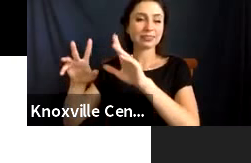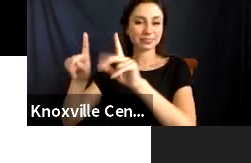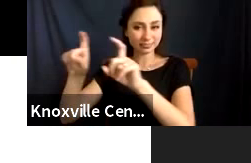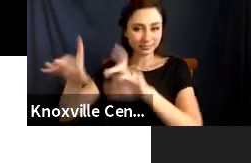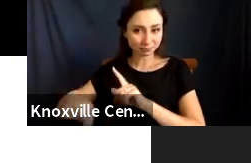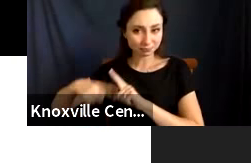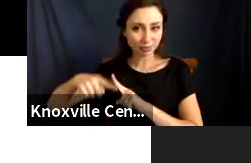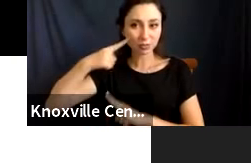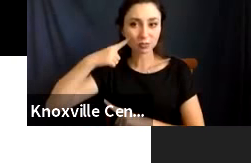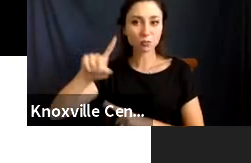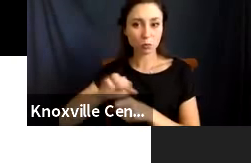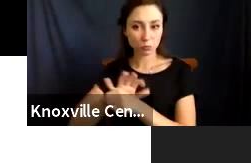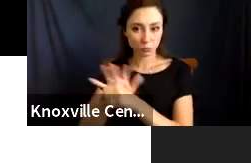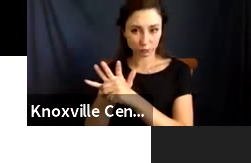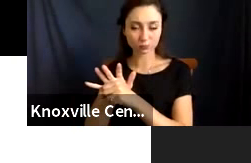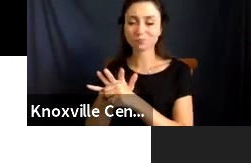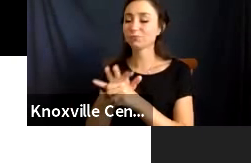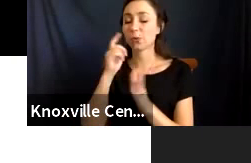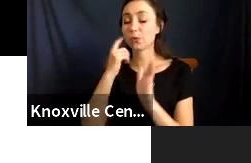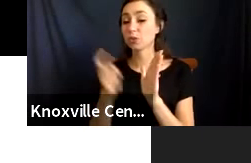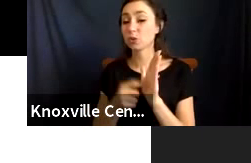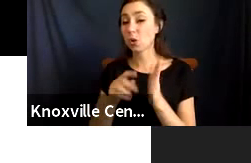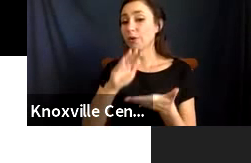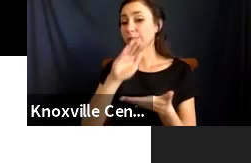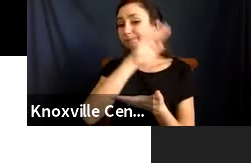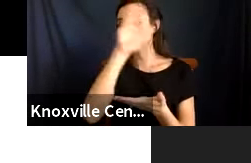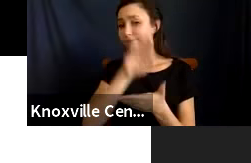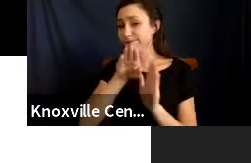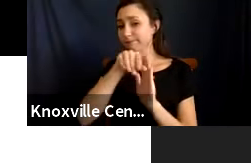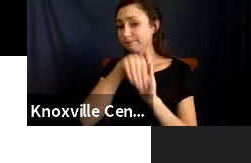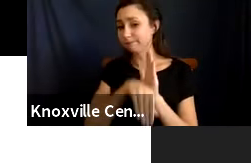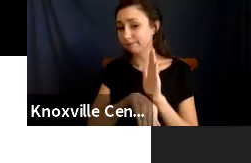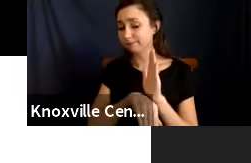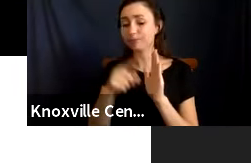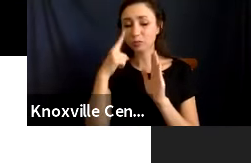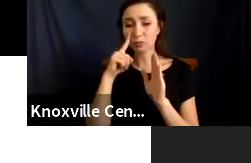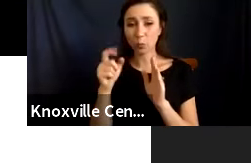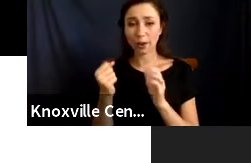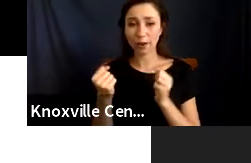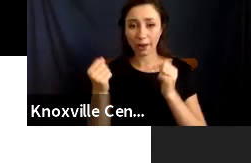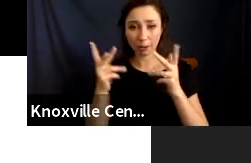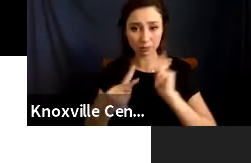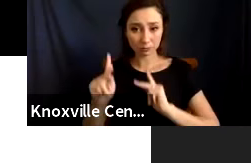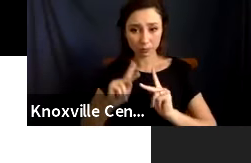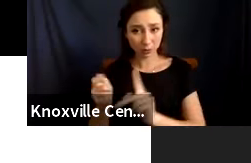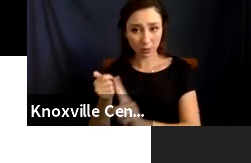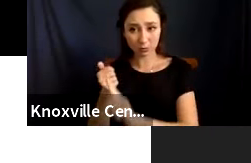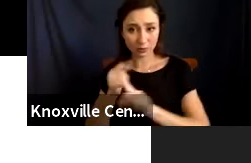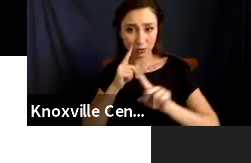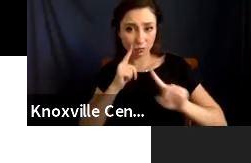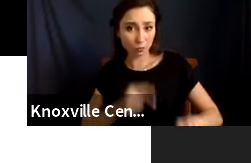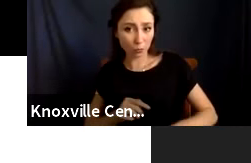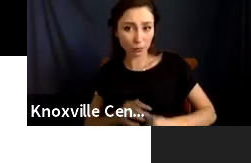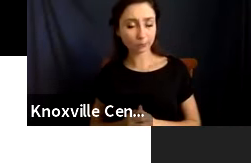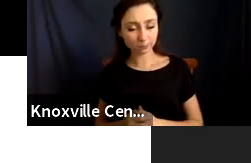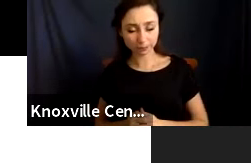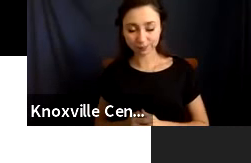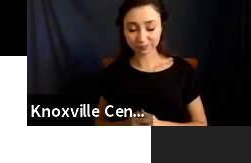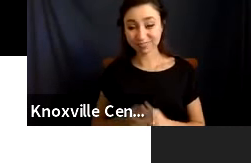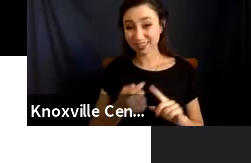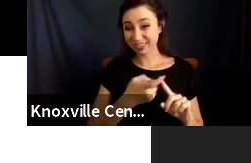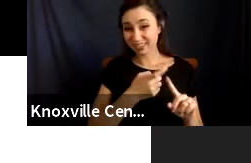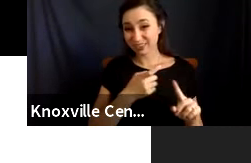positive. So we've seen a decline in the number of those during this period. And then just from the student health center